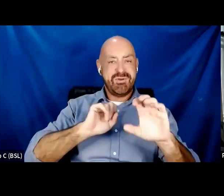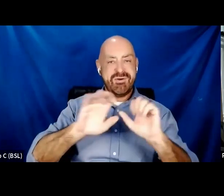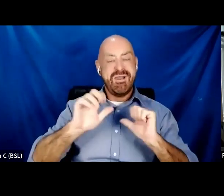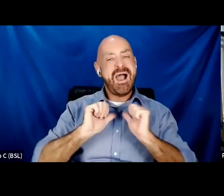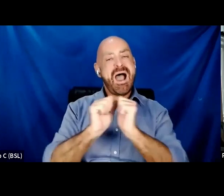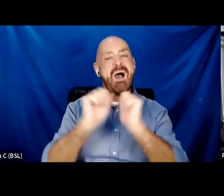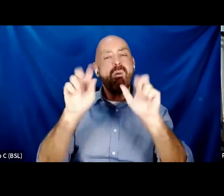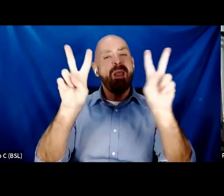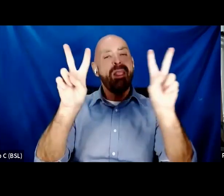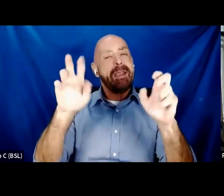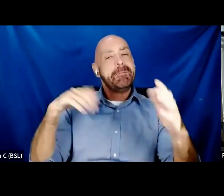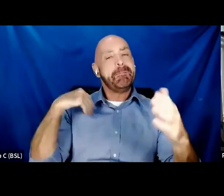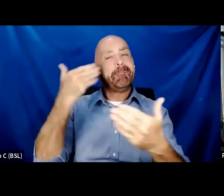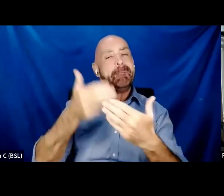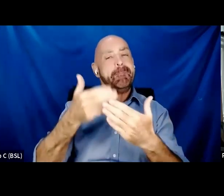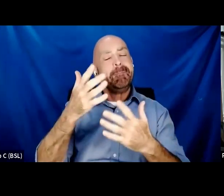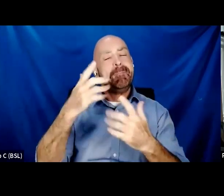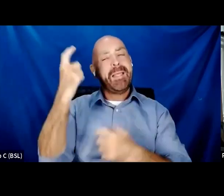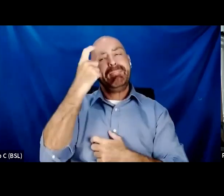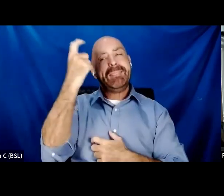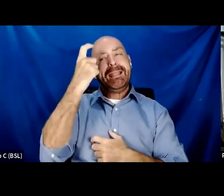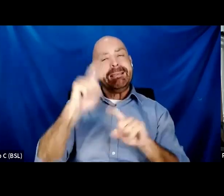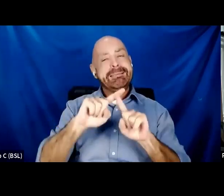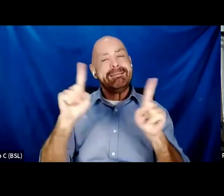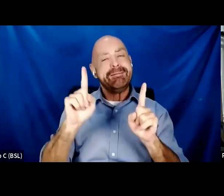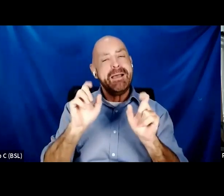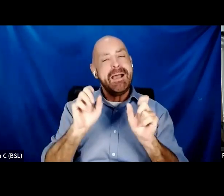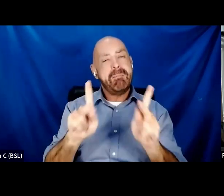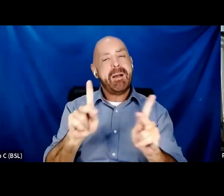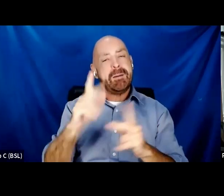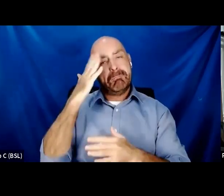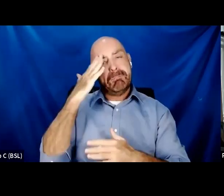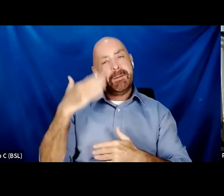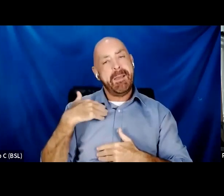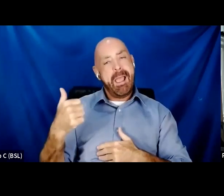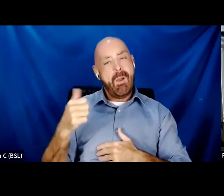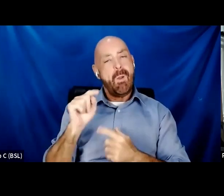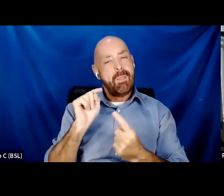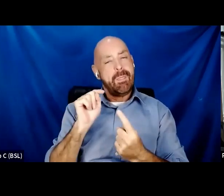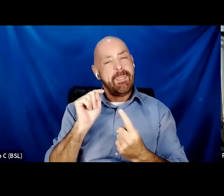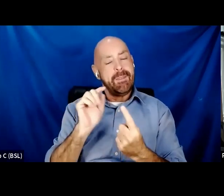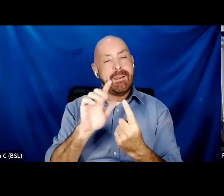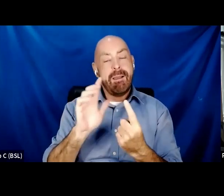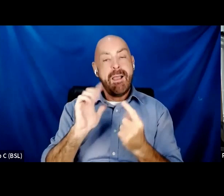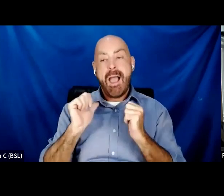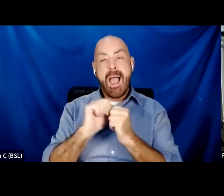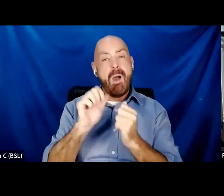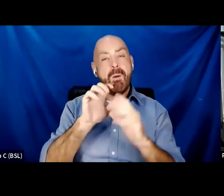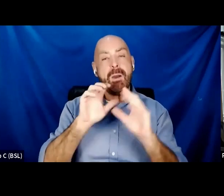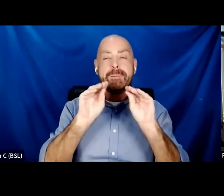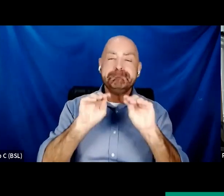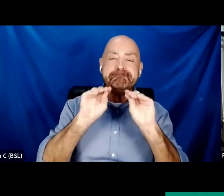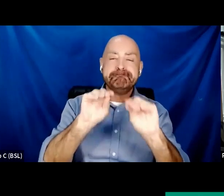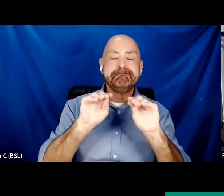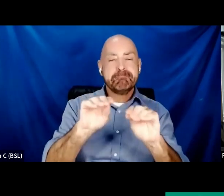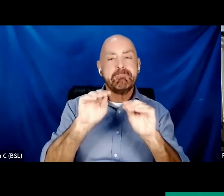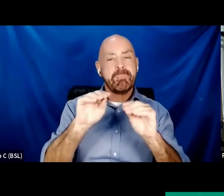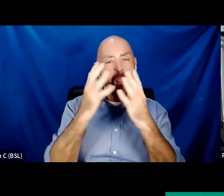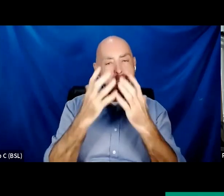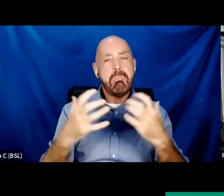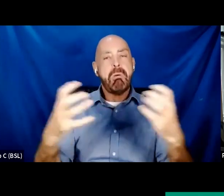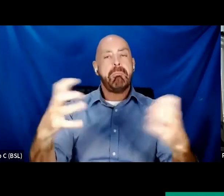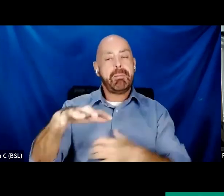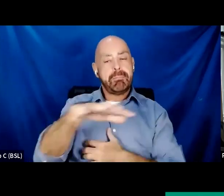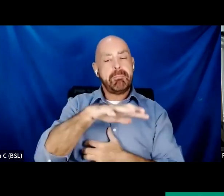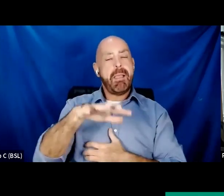transformation seminars is thinking differently about mental health. The seminars provide a public space to explore